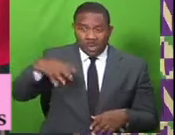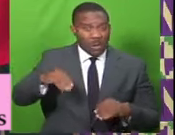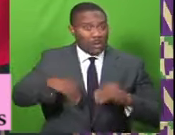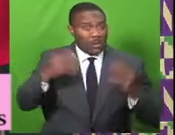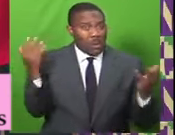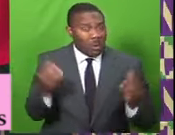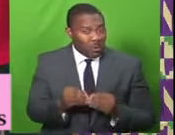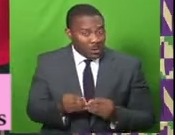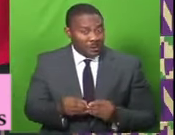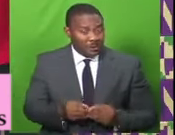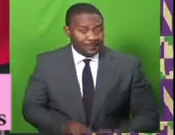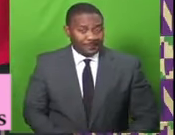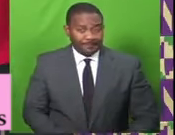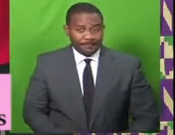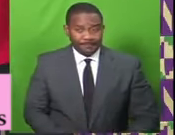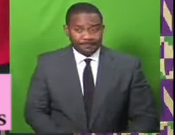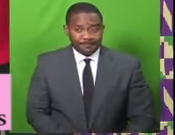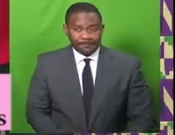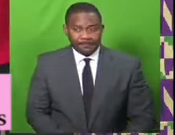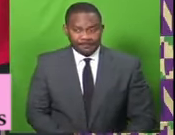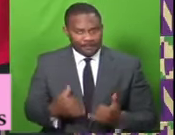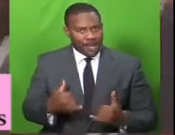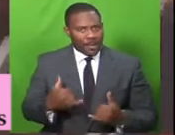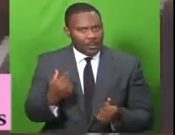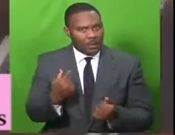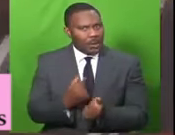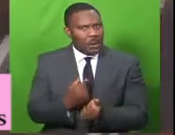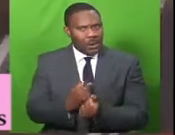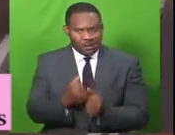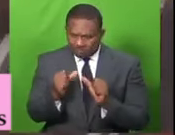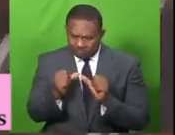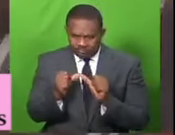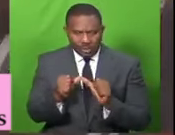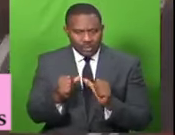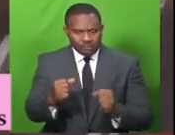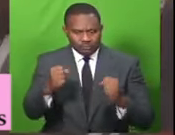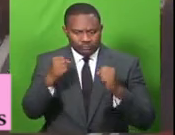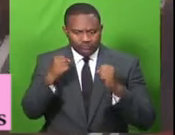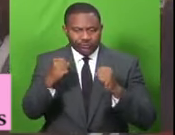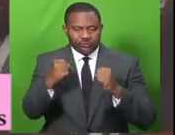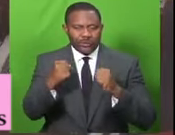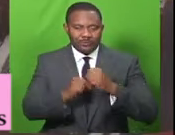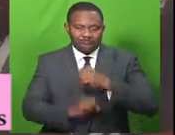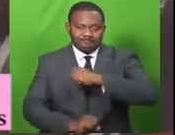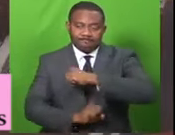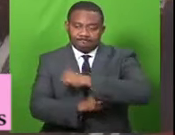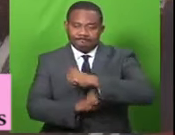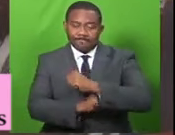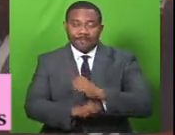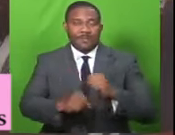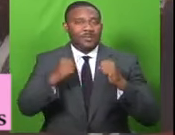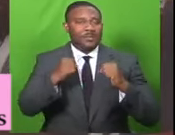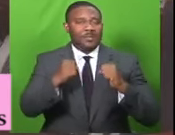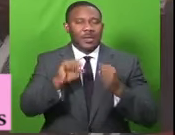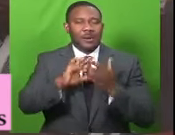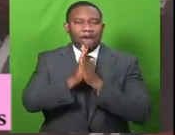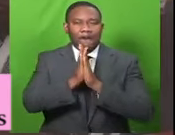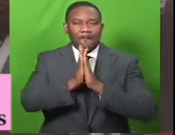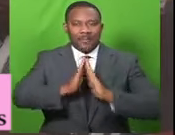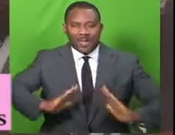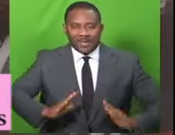during such a trying time. Our country continues to be stable and at peace.